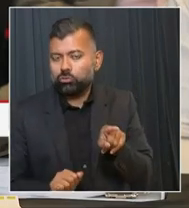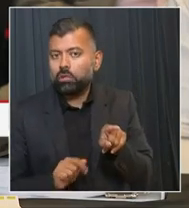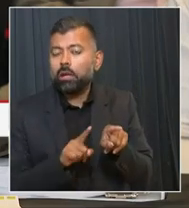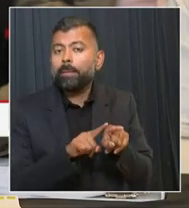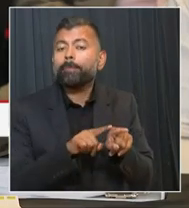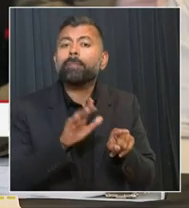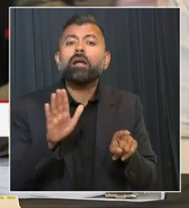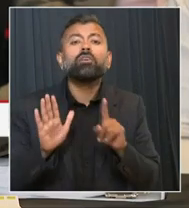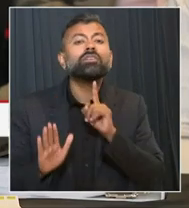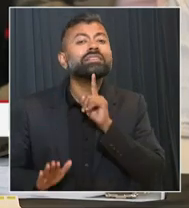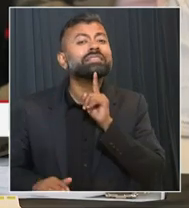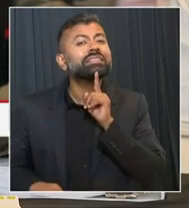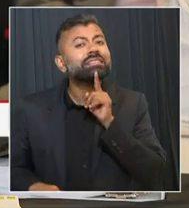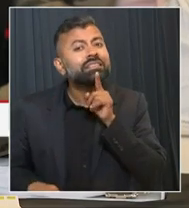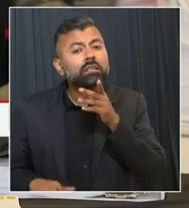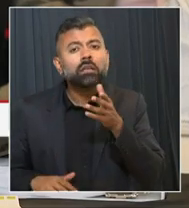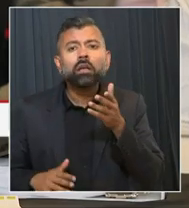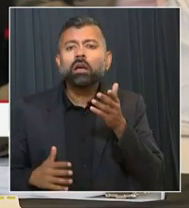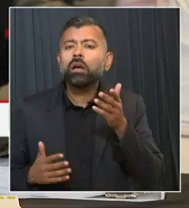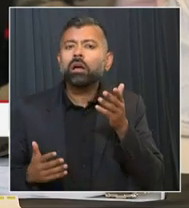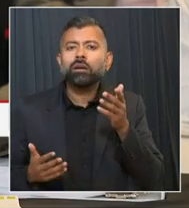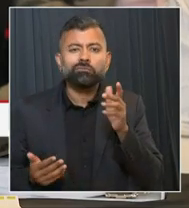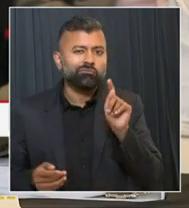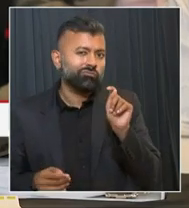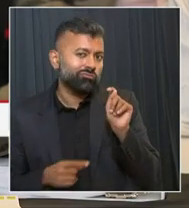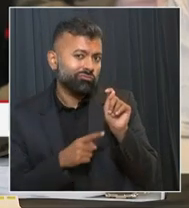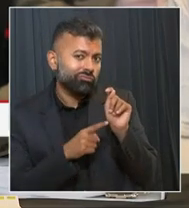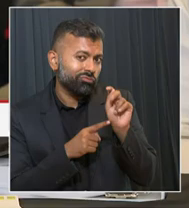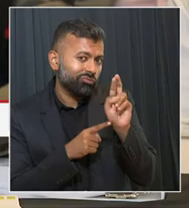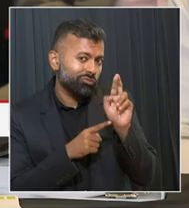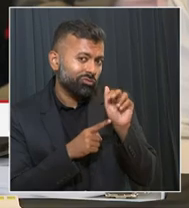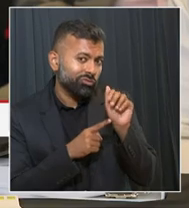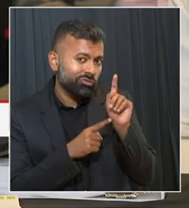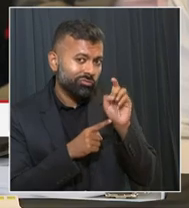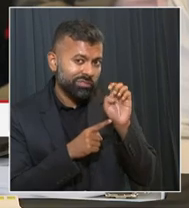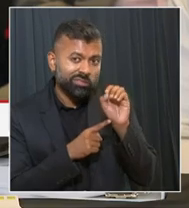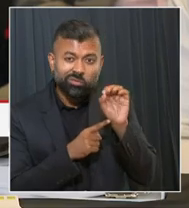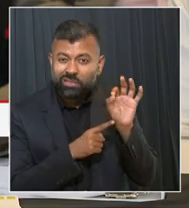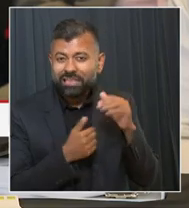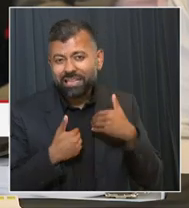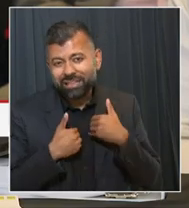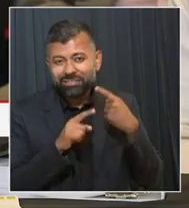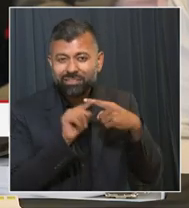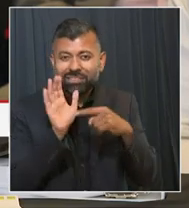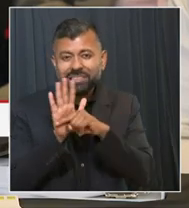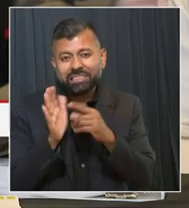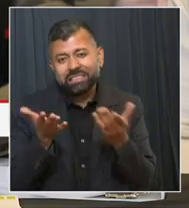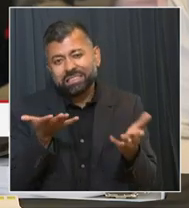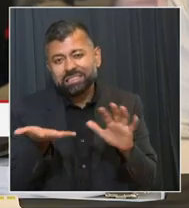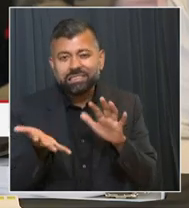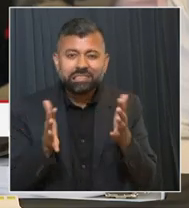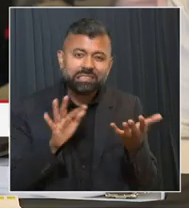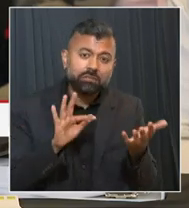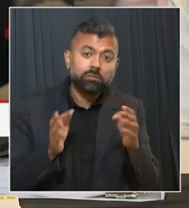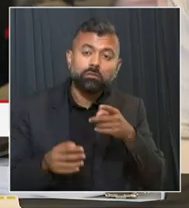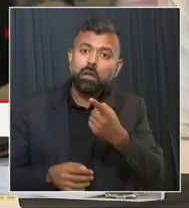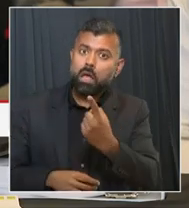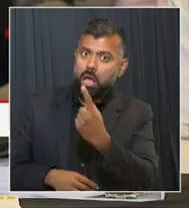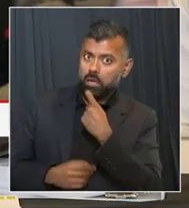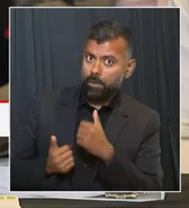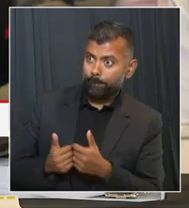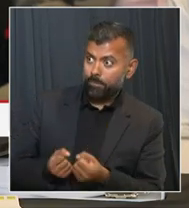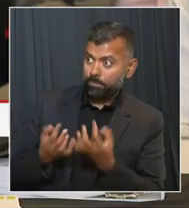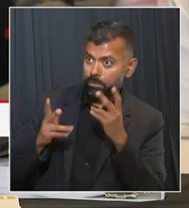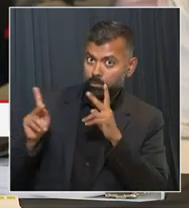me who is going to be affected by changes in the